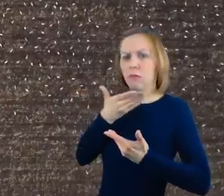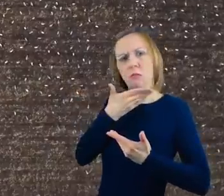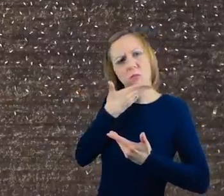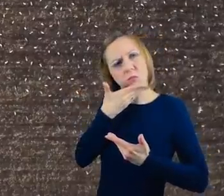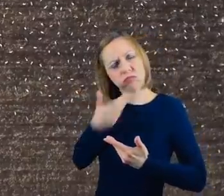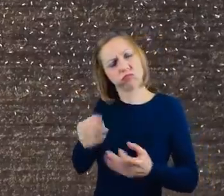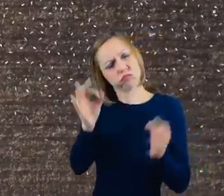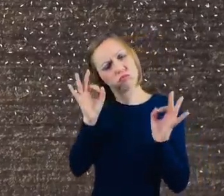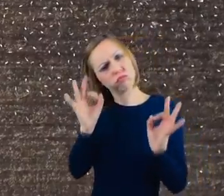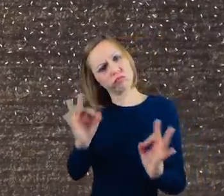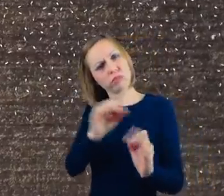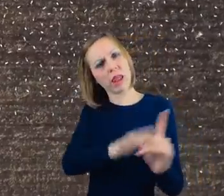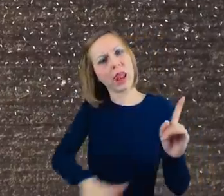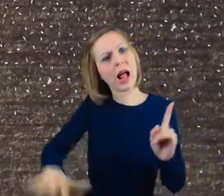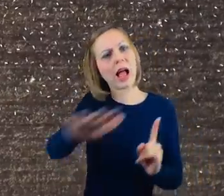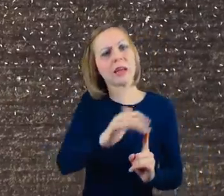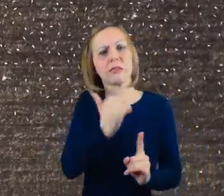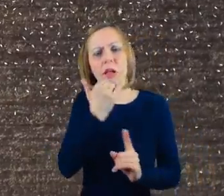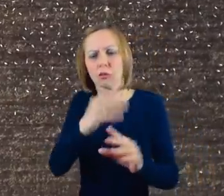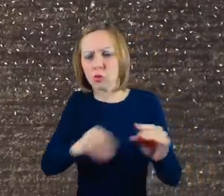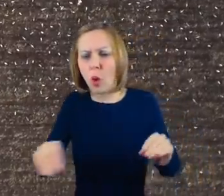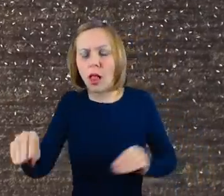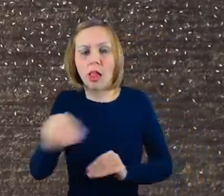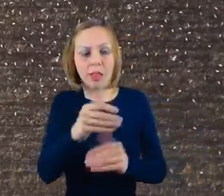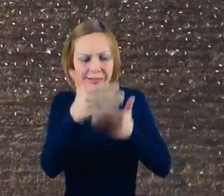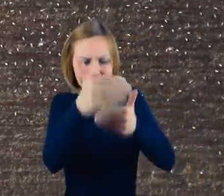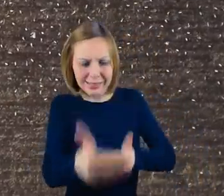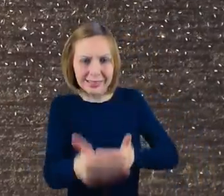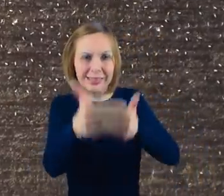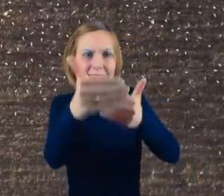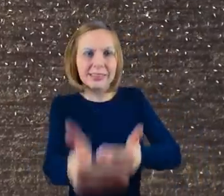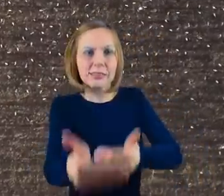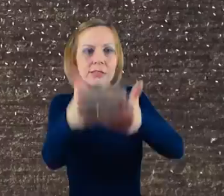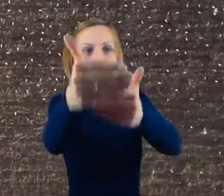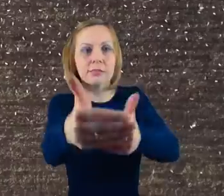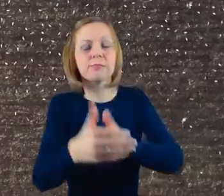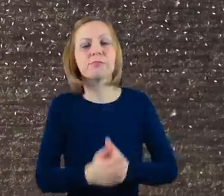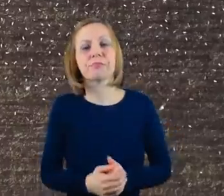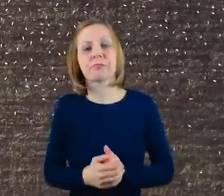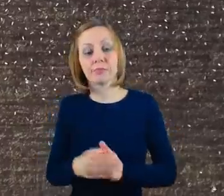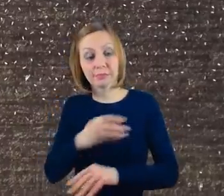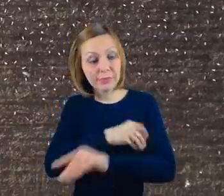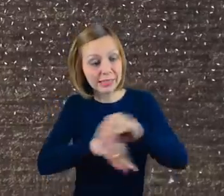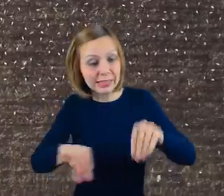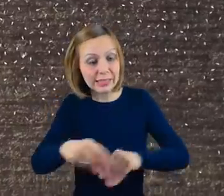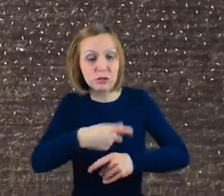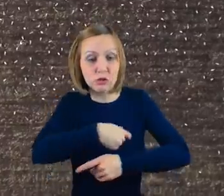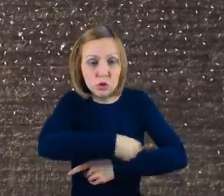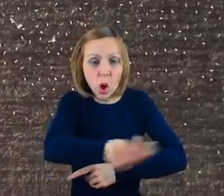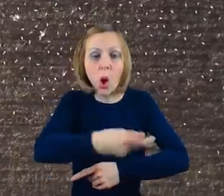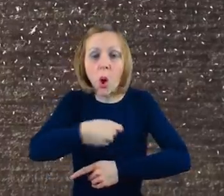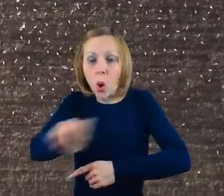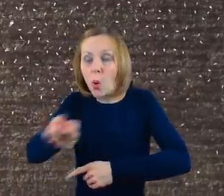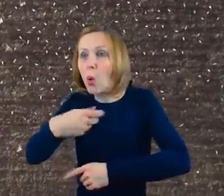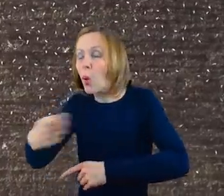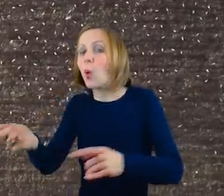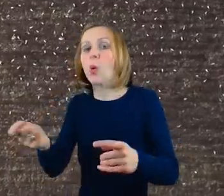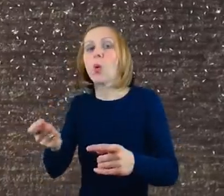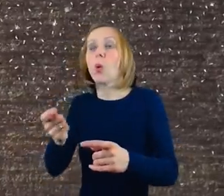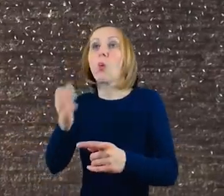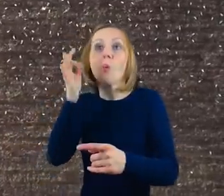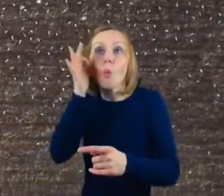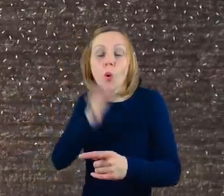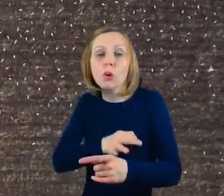seasons in their courses. You provide seed for sowing, water, light, and warmth, to bring forth